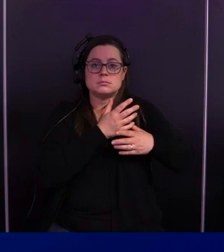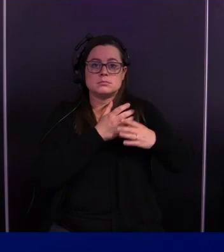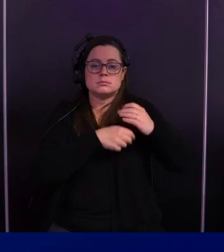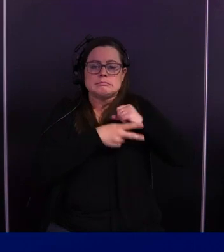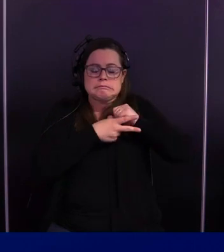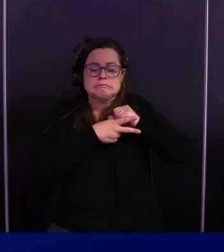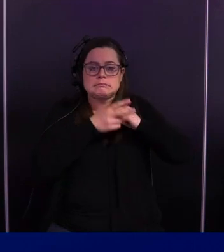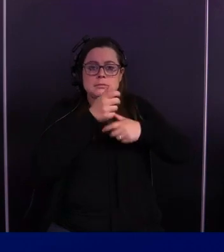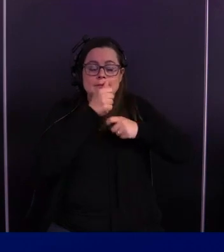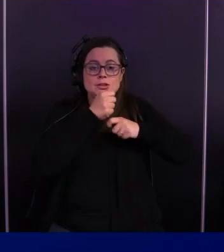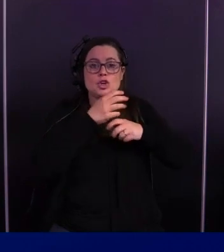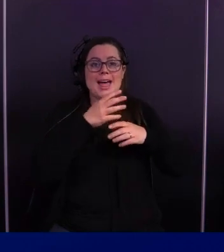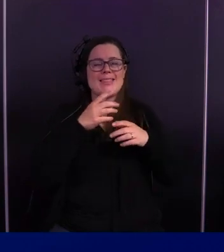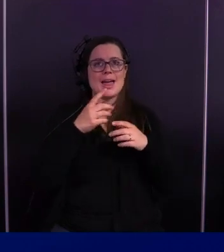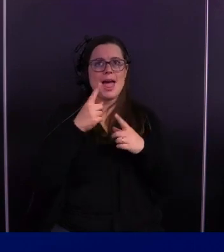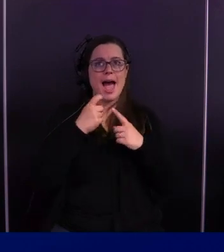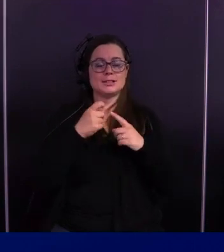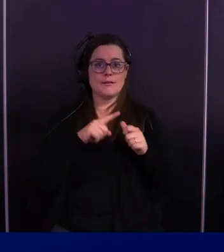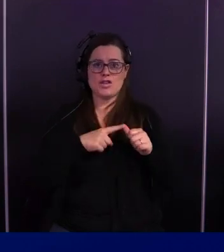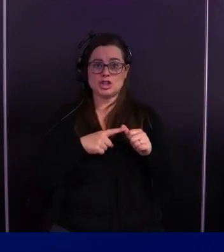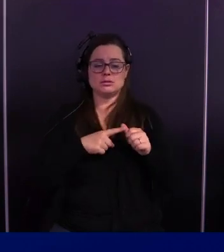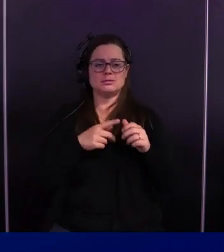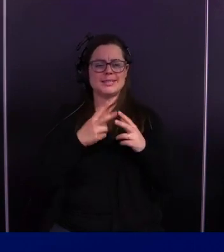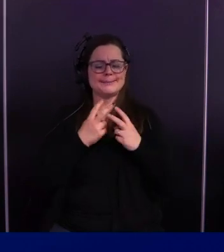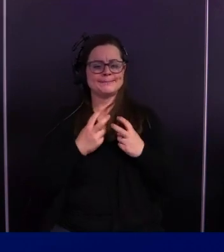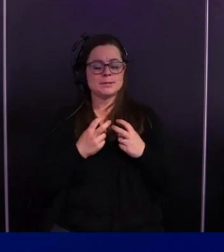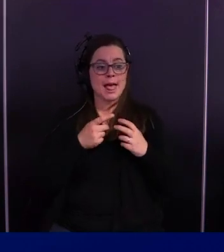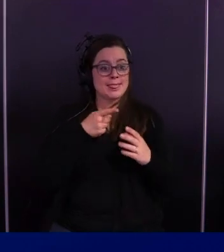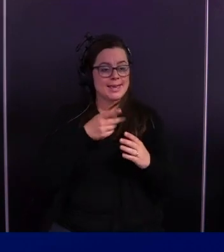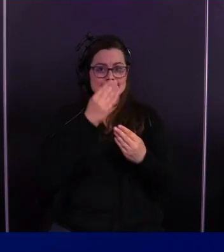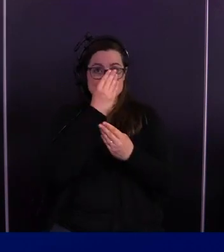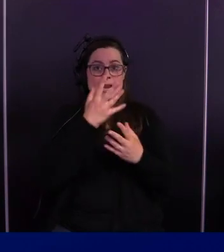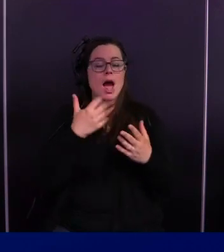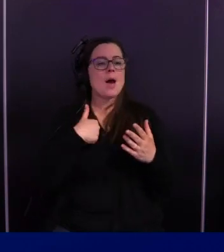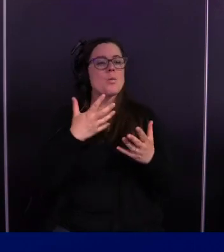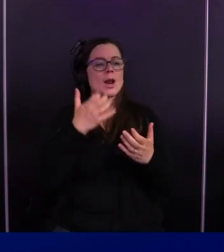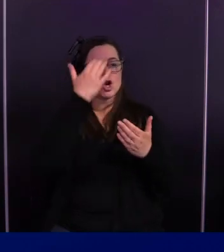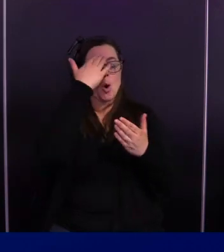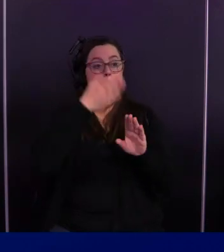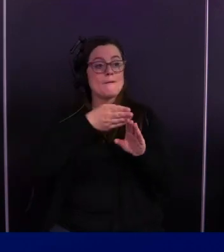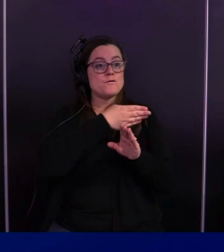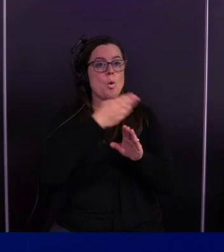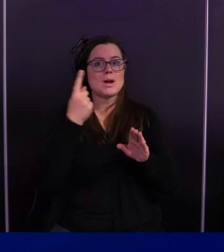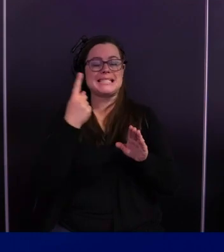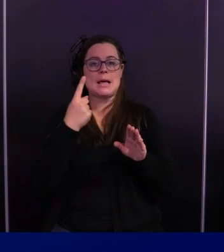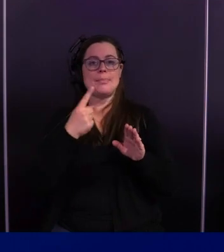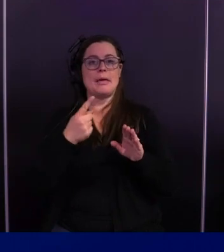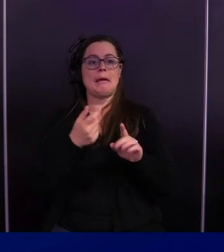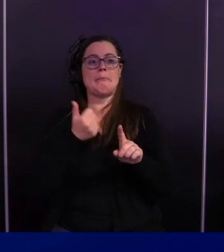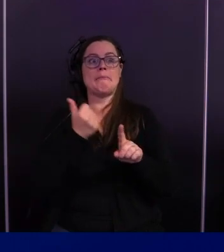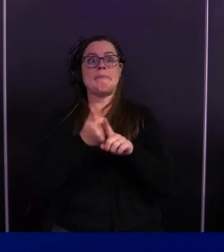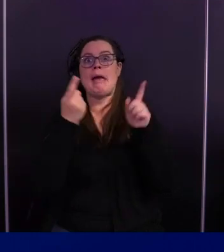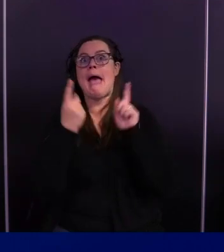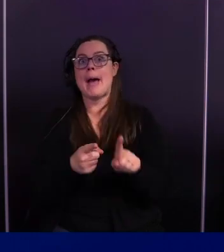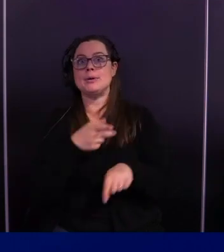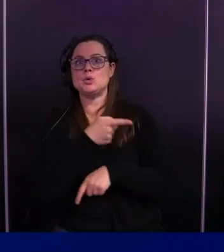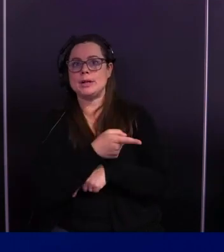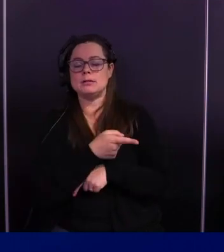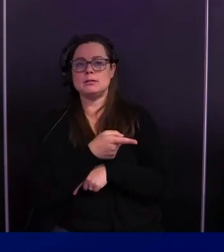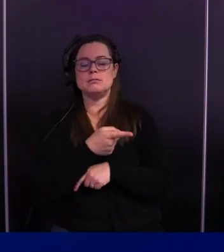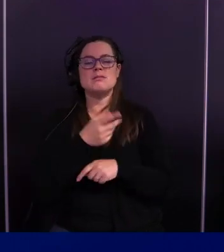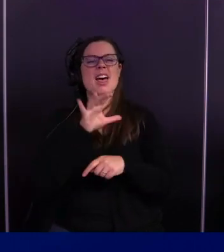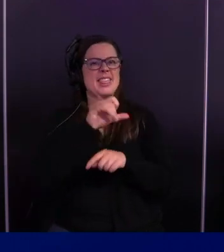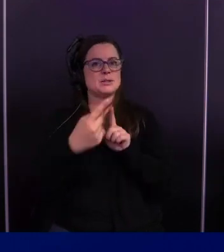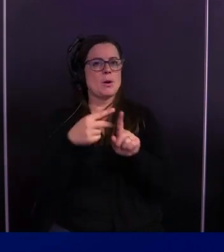as to what would I want to know about this data before something happened. And look at it from that perspective. And then I